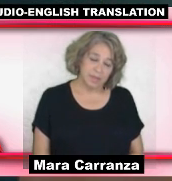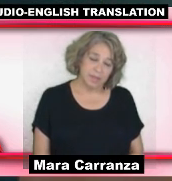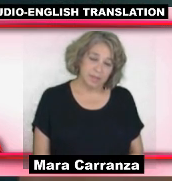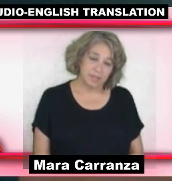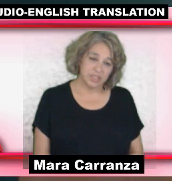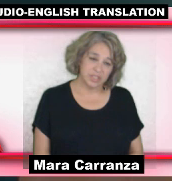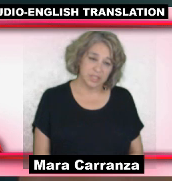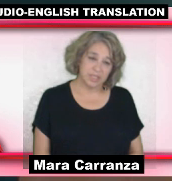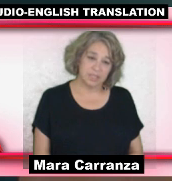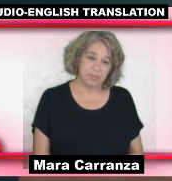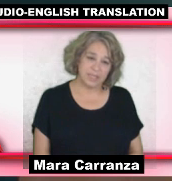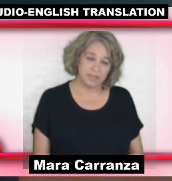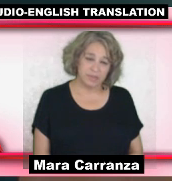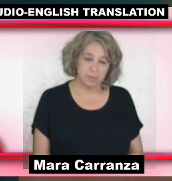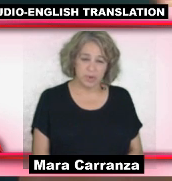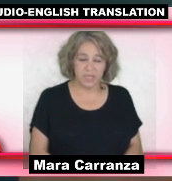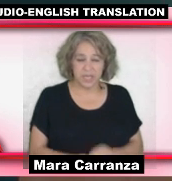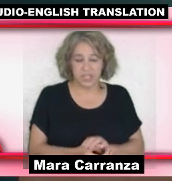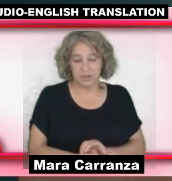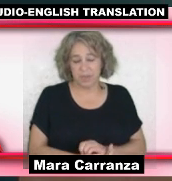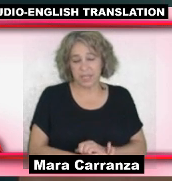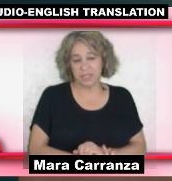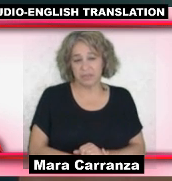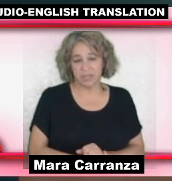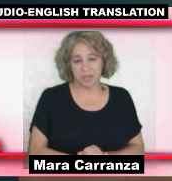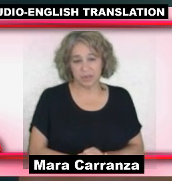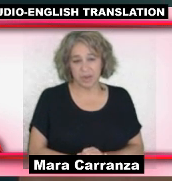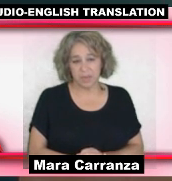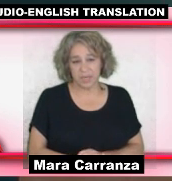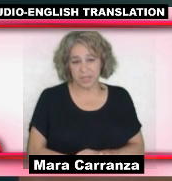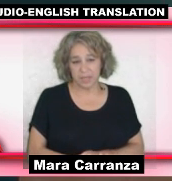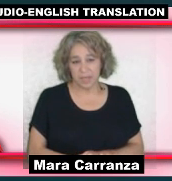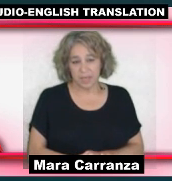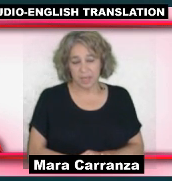deportación masiva. Such as this massive deportation because there is an